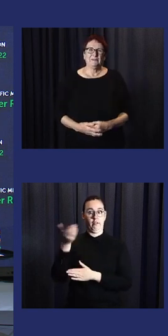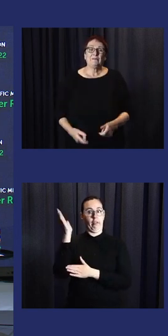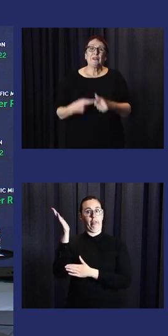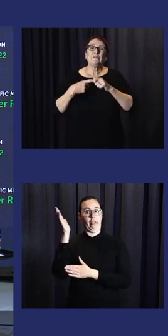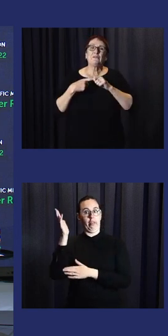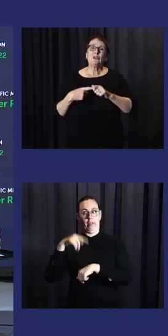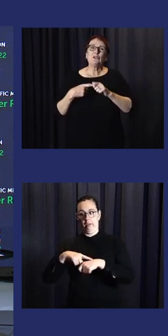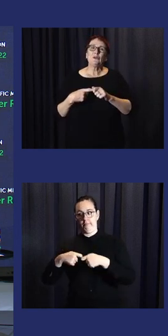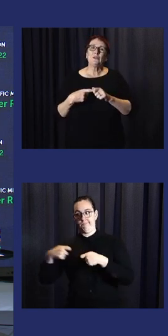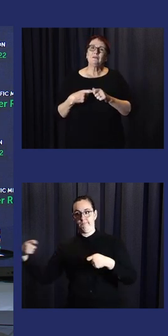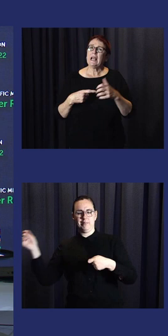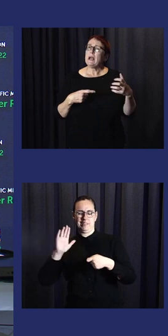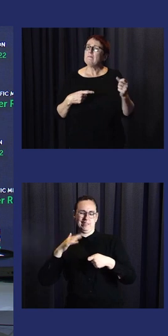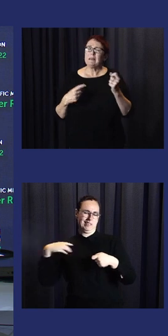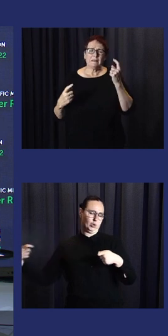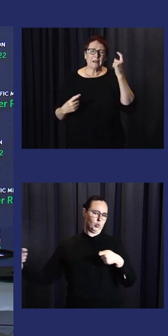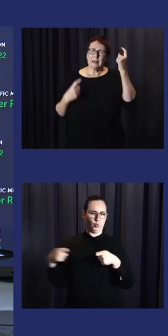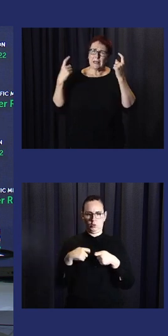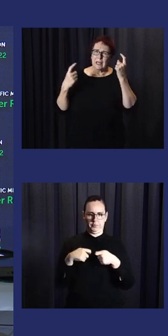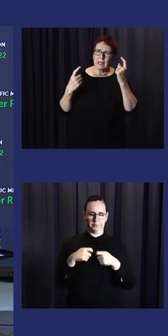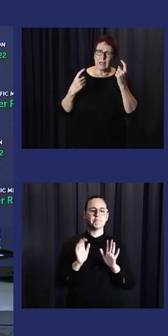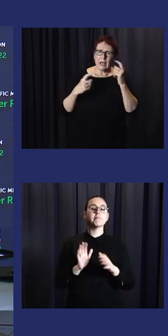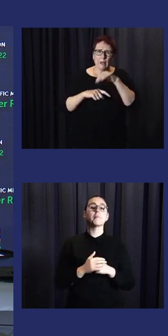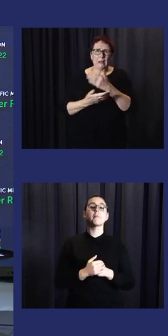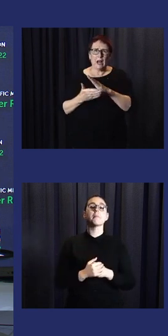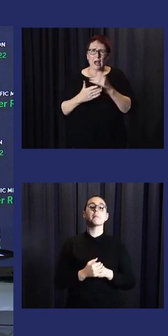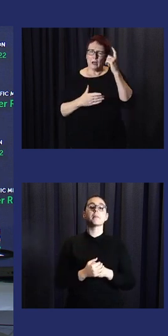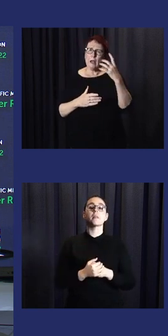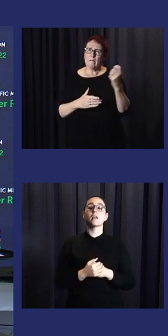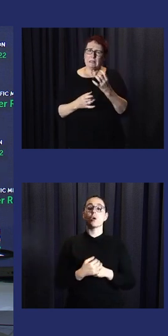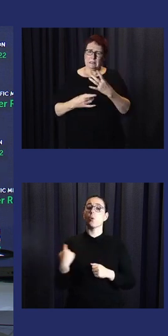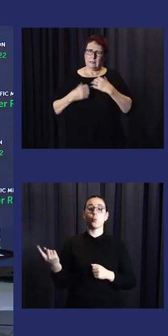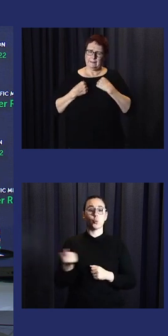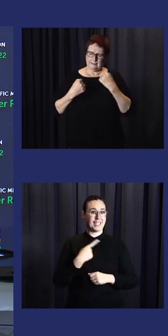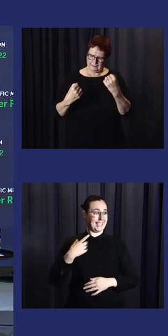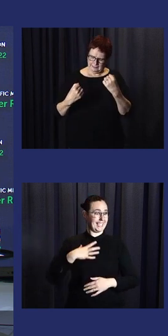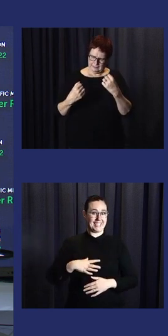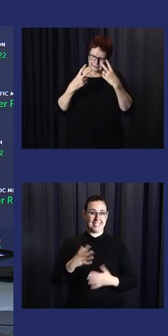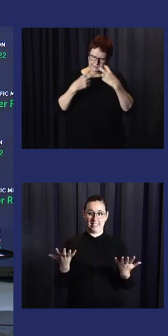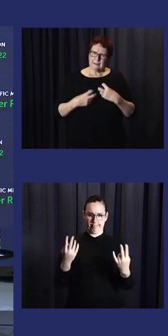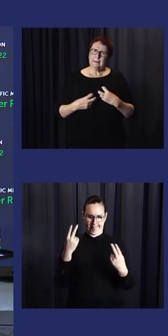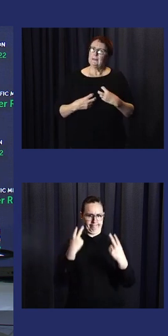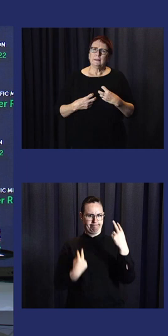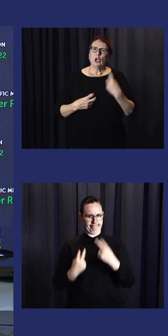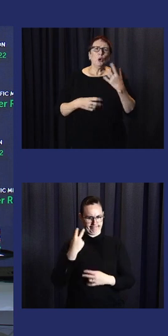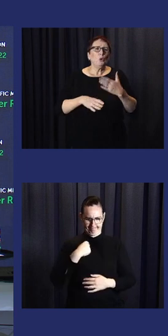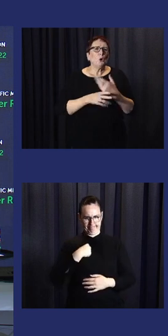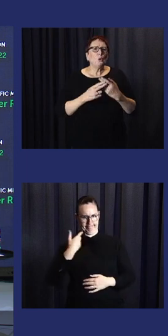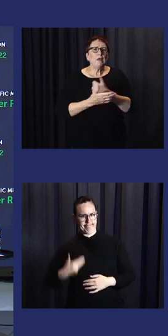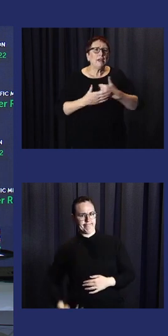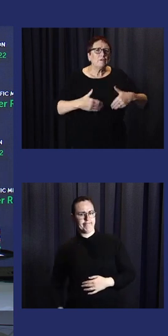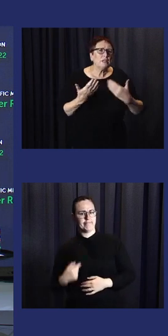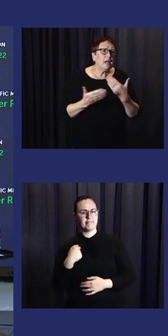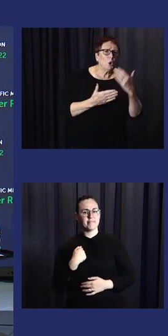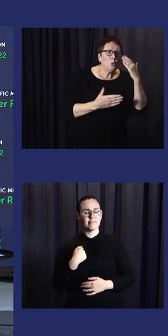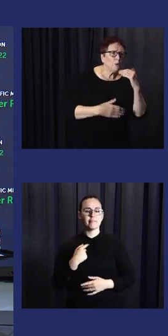that we really have to do more thinking about thinking and auto-critique ourselves and the people with whom we work every day on gender,